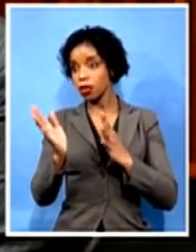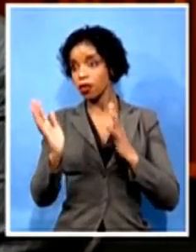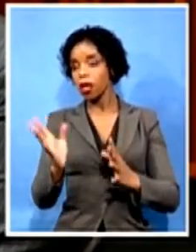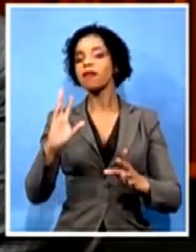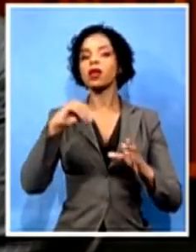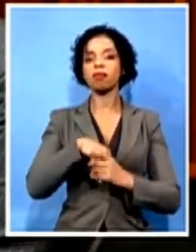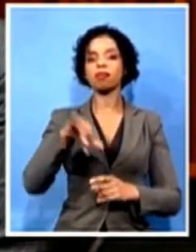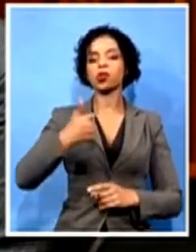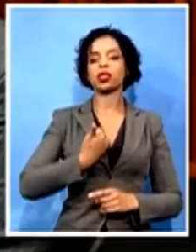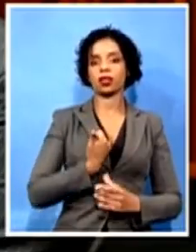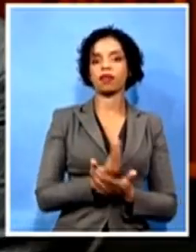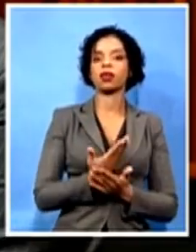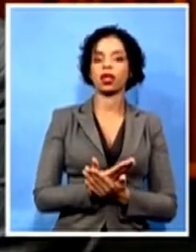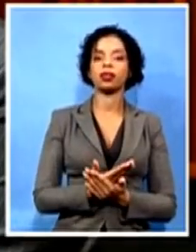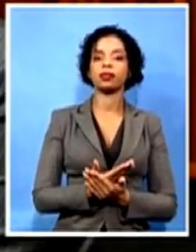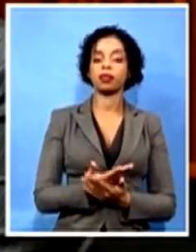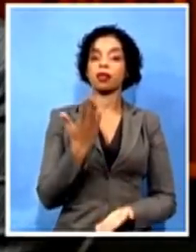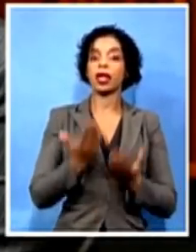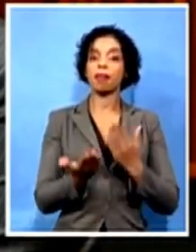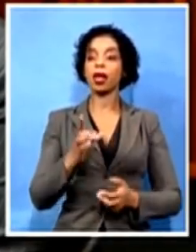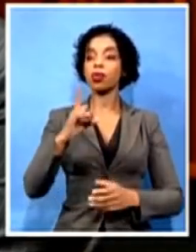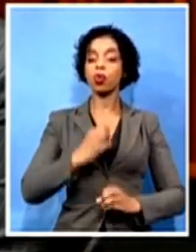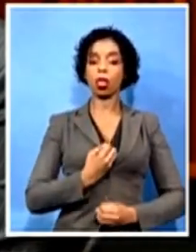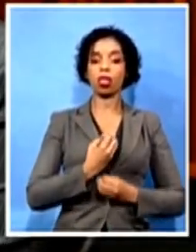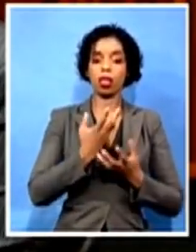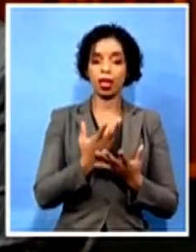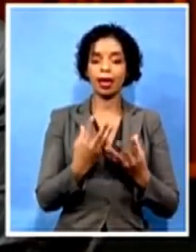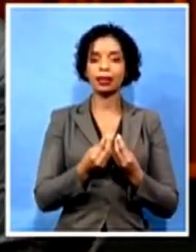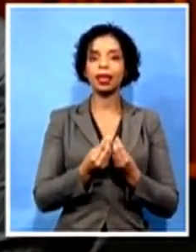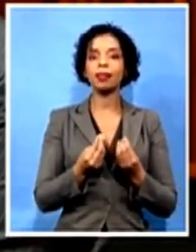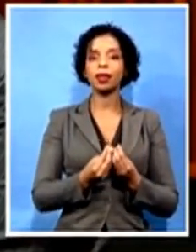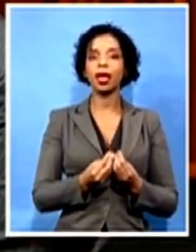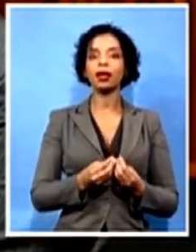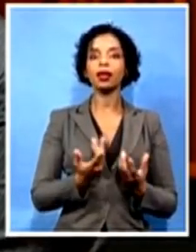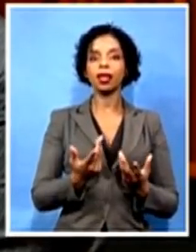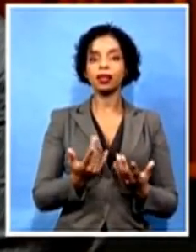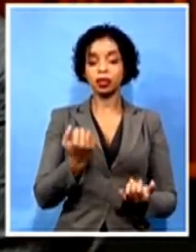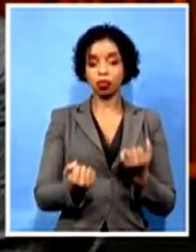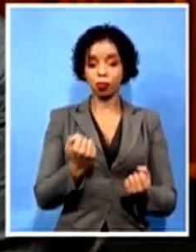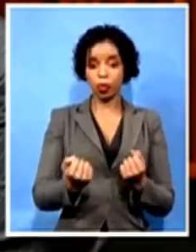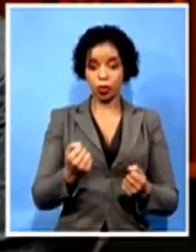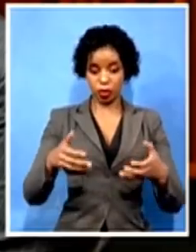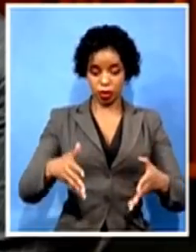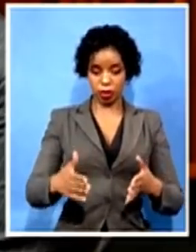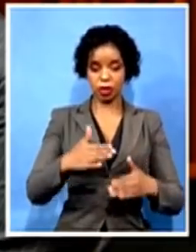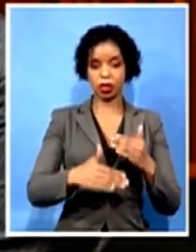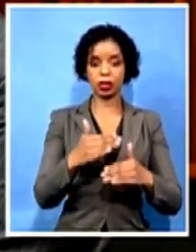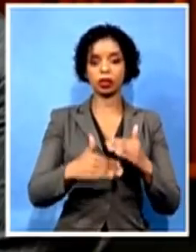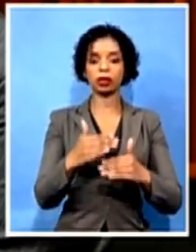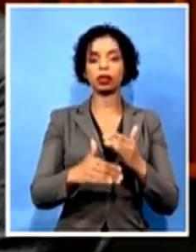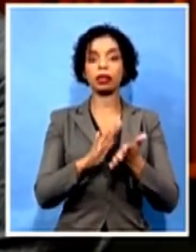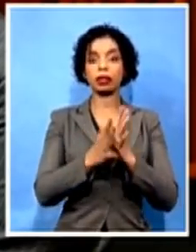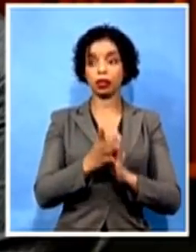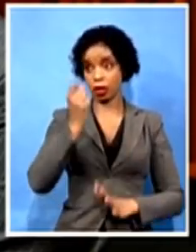used against you in any subsequent trial that may follow these proceedings. Do you understand that? I do. Now, Mr. Wits informs me that he has prepared